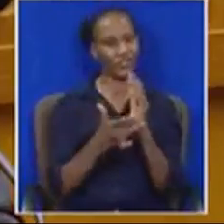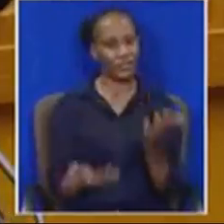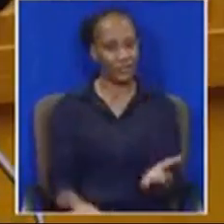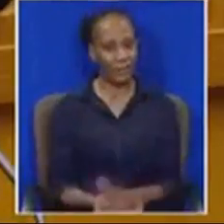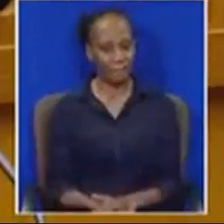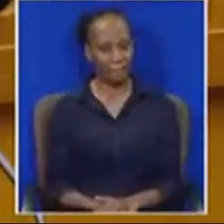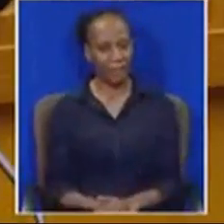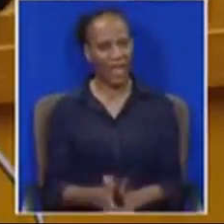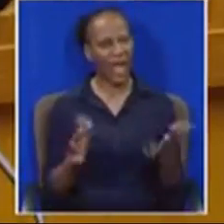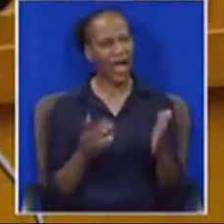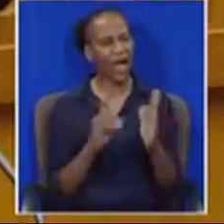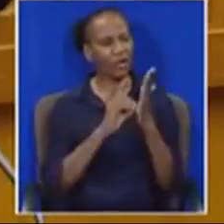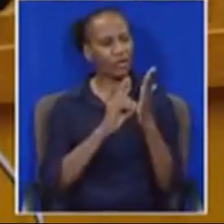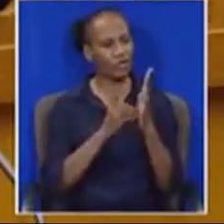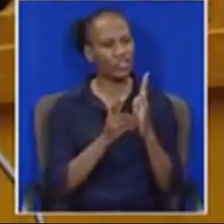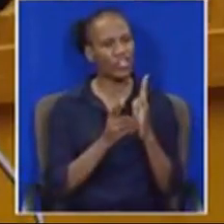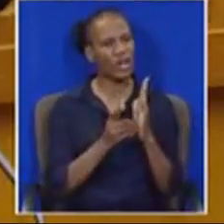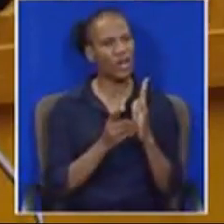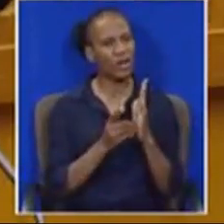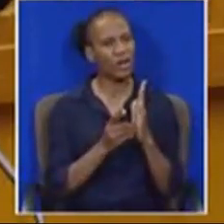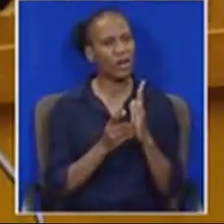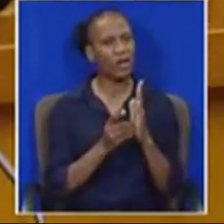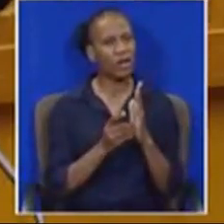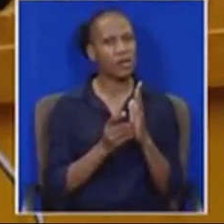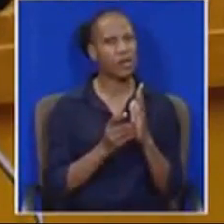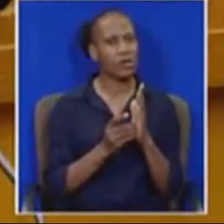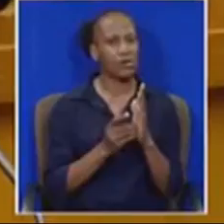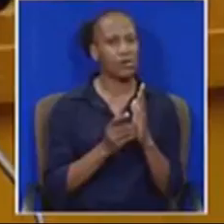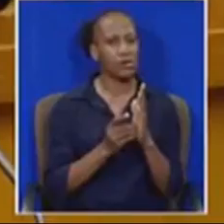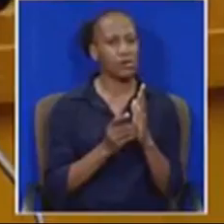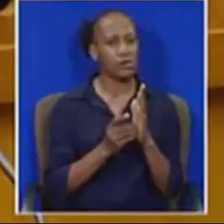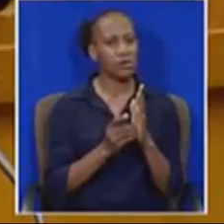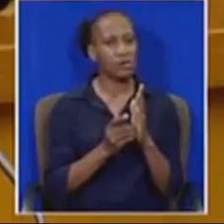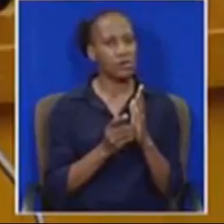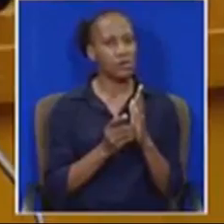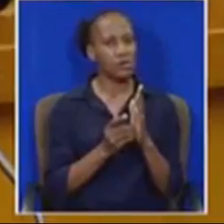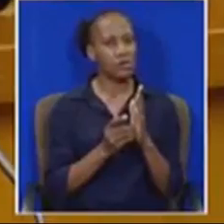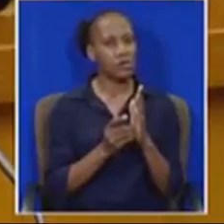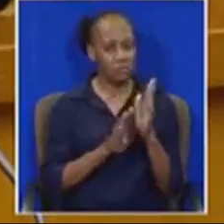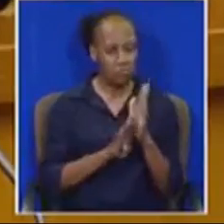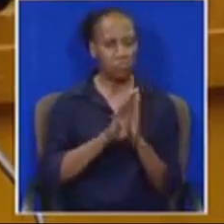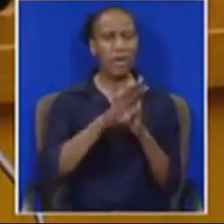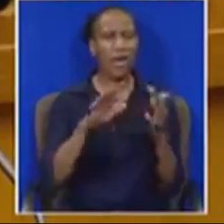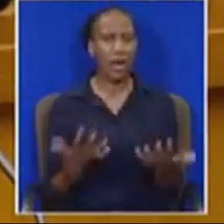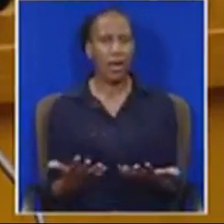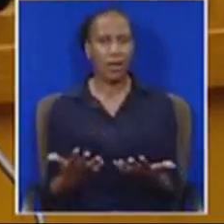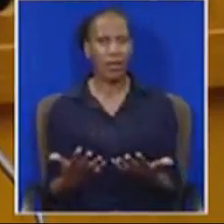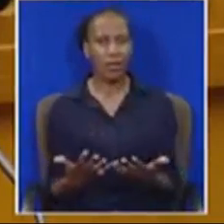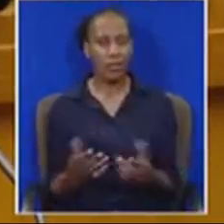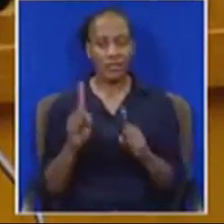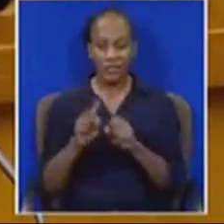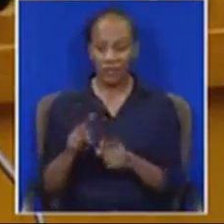drive towards digital industrial revolution will be underpinned by the availability of efficient